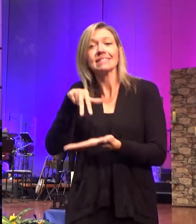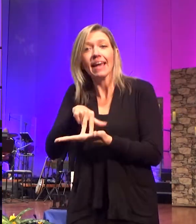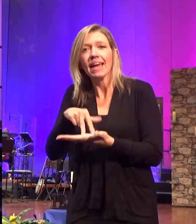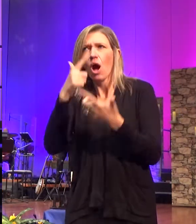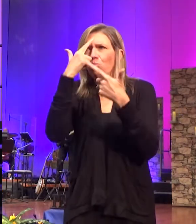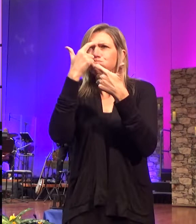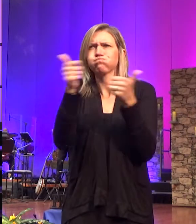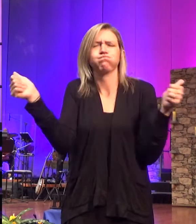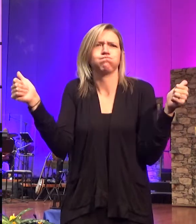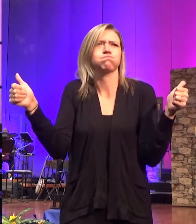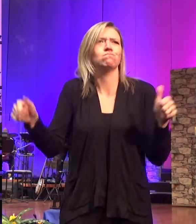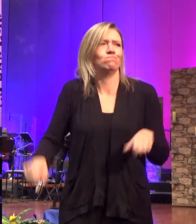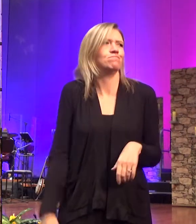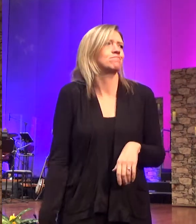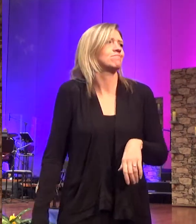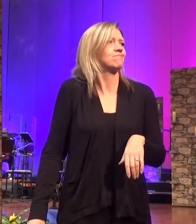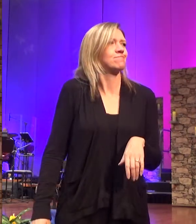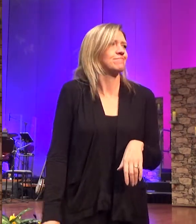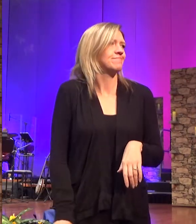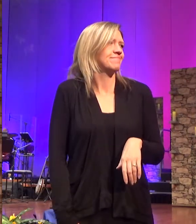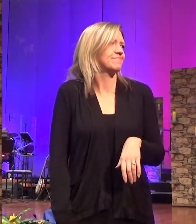you guys want to do it. All right.